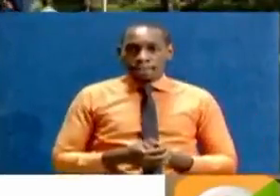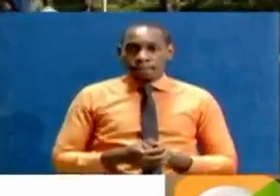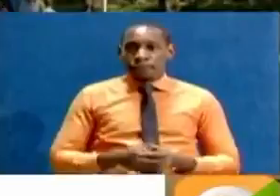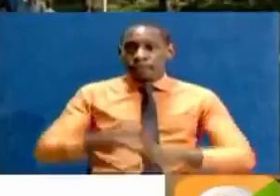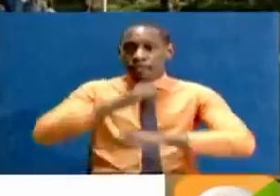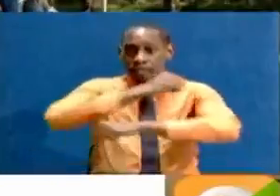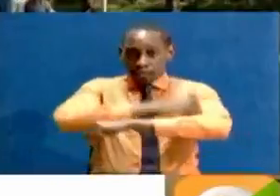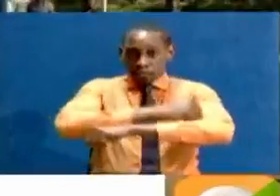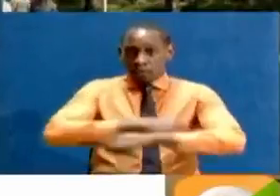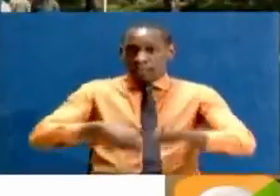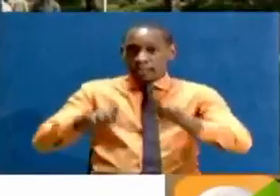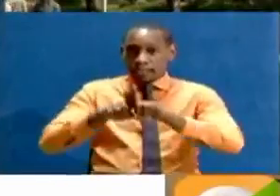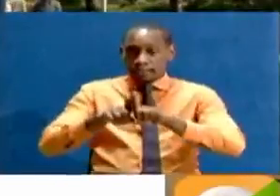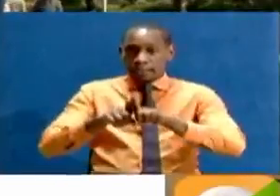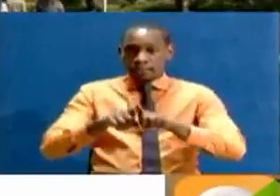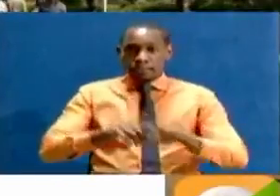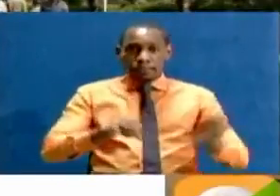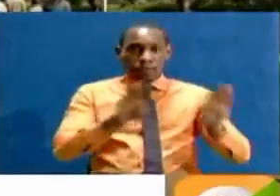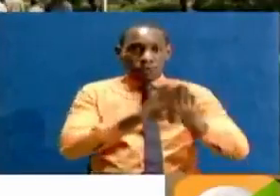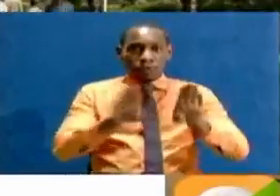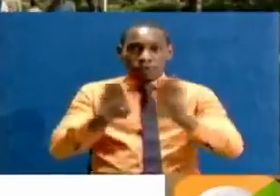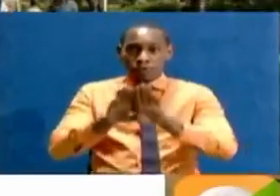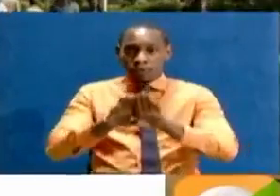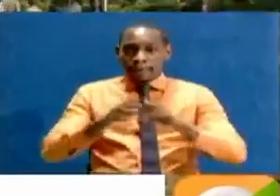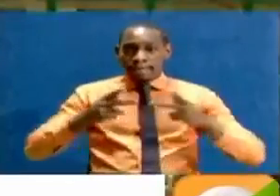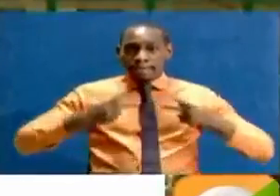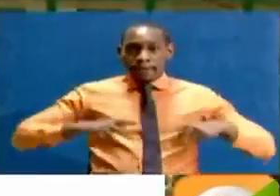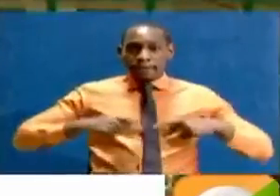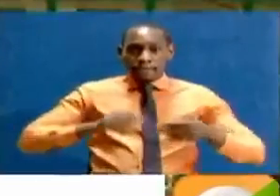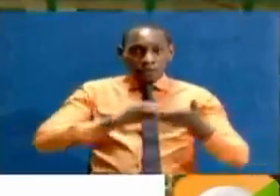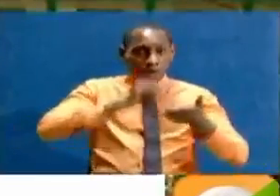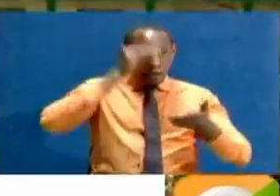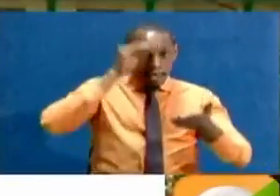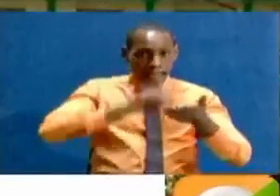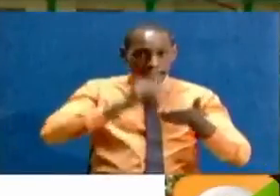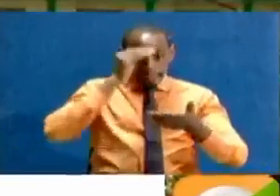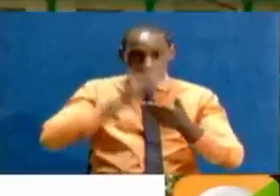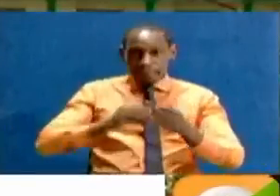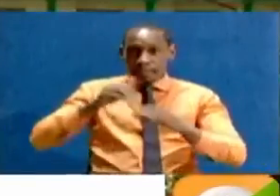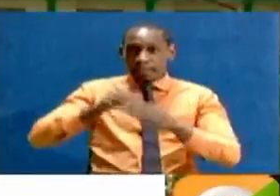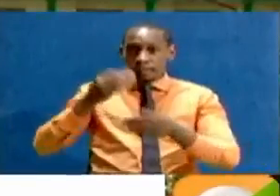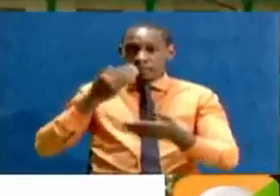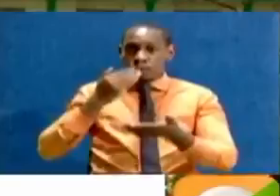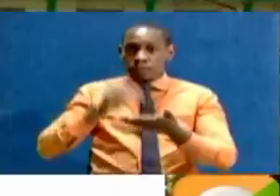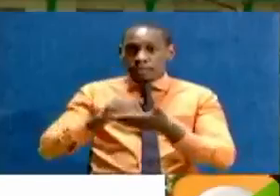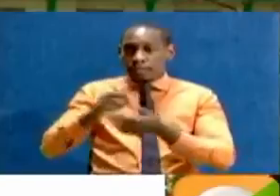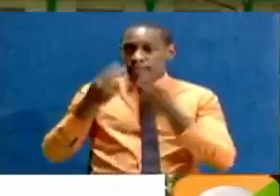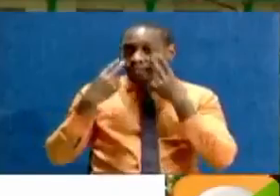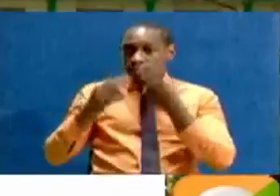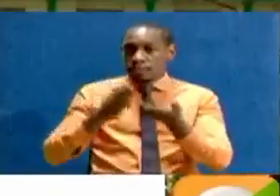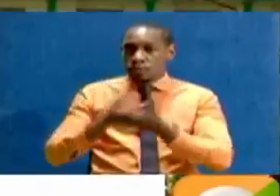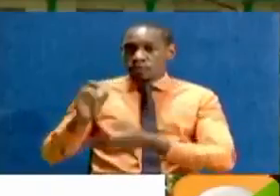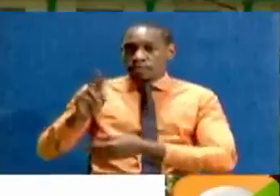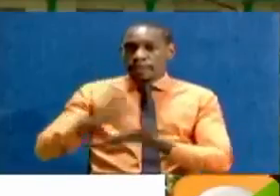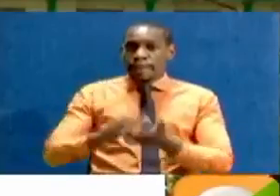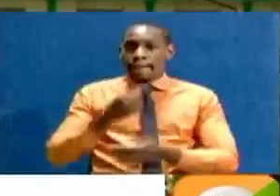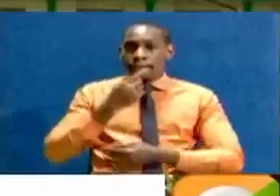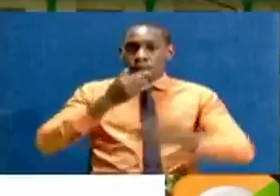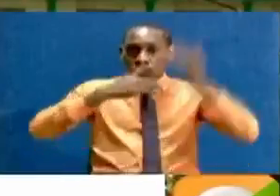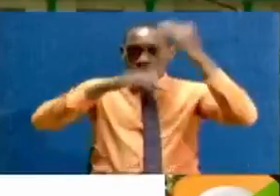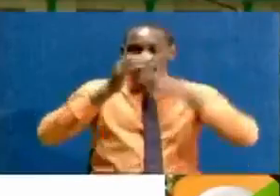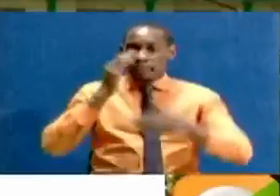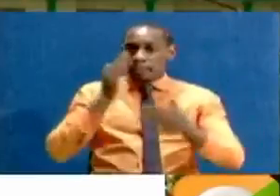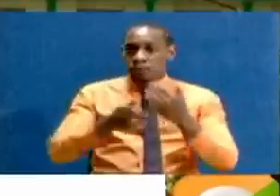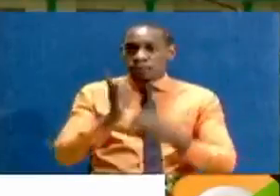Learning institutions have also moved to close shop for physical learning. In an internal memo seen by Citizen TV, Moi University